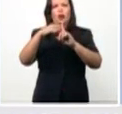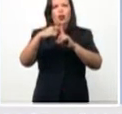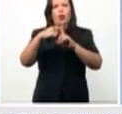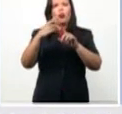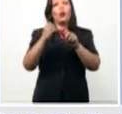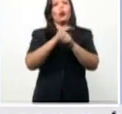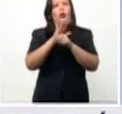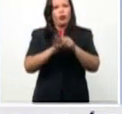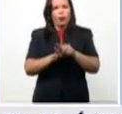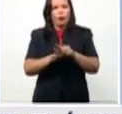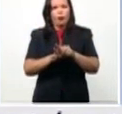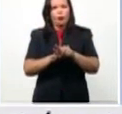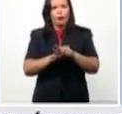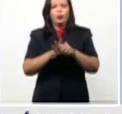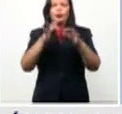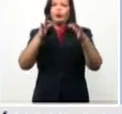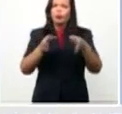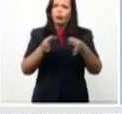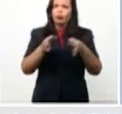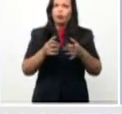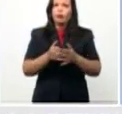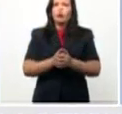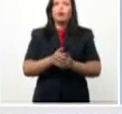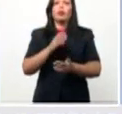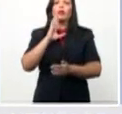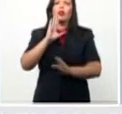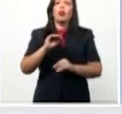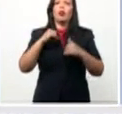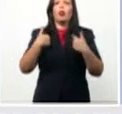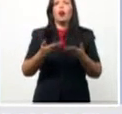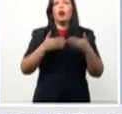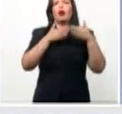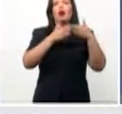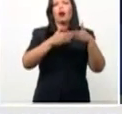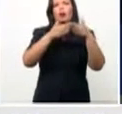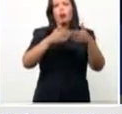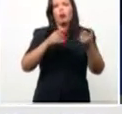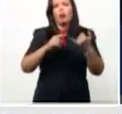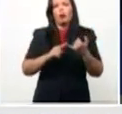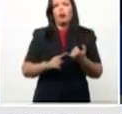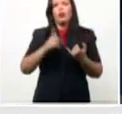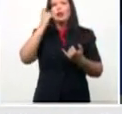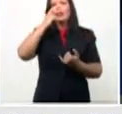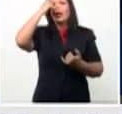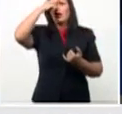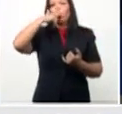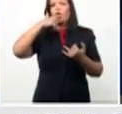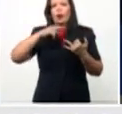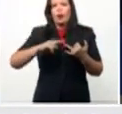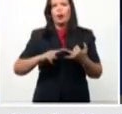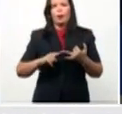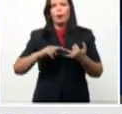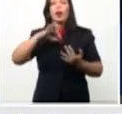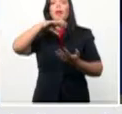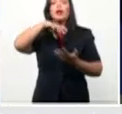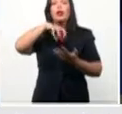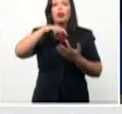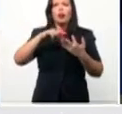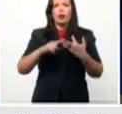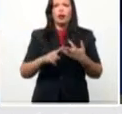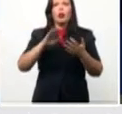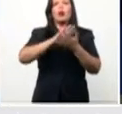And I am referring to Granma, Ciego de Ávila, Pinar del Río, Mayabeque, Villa Clara,